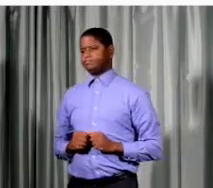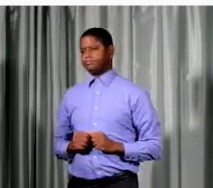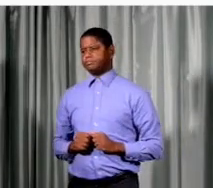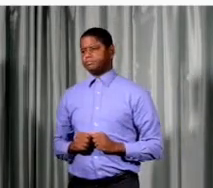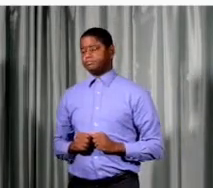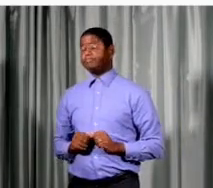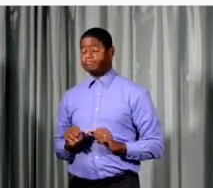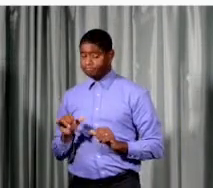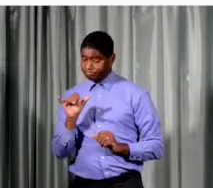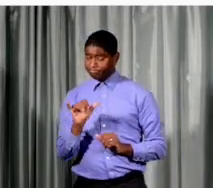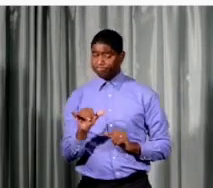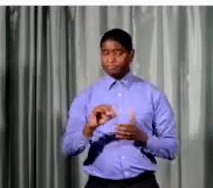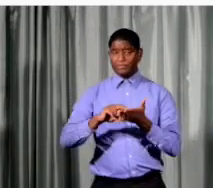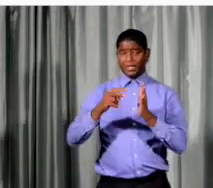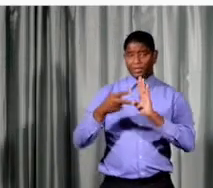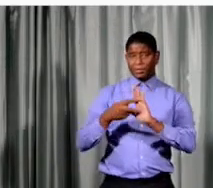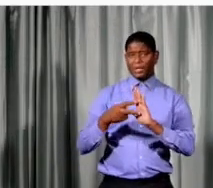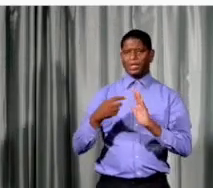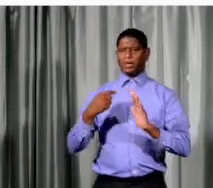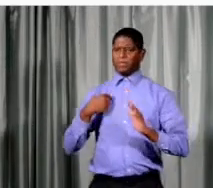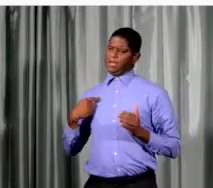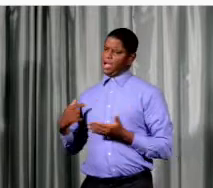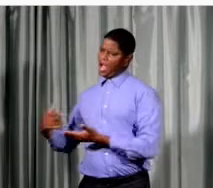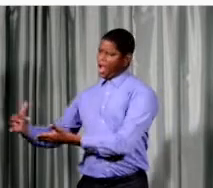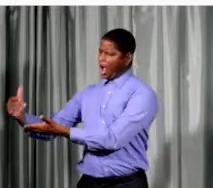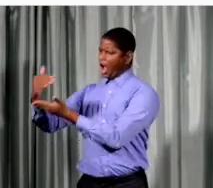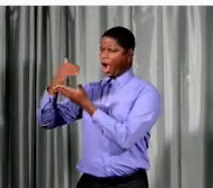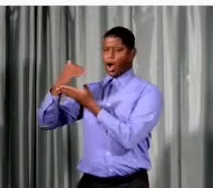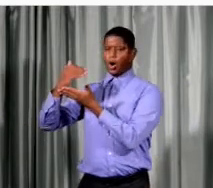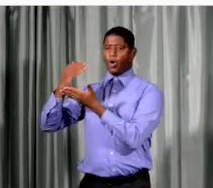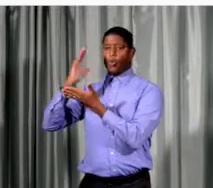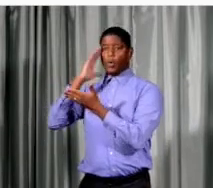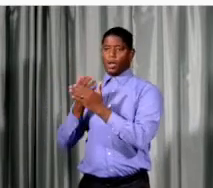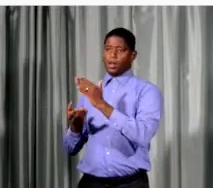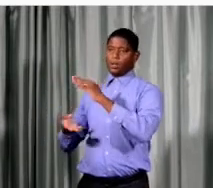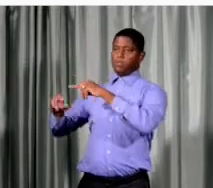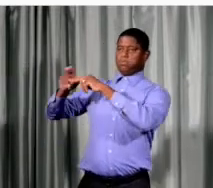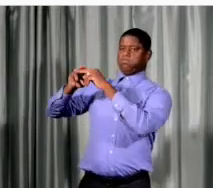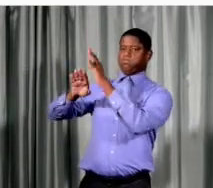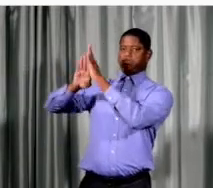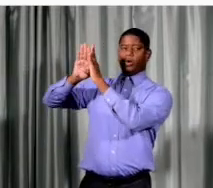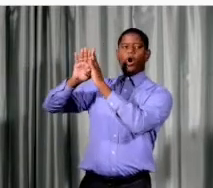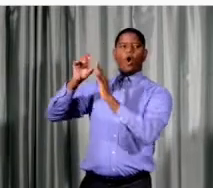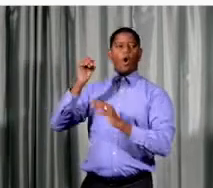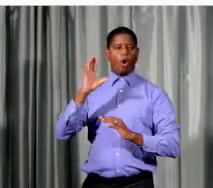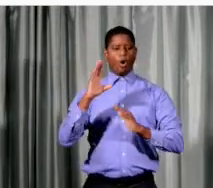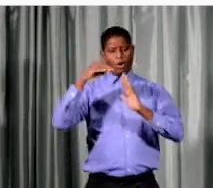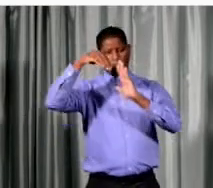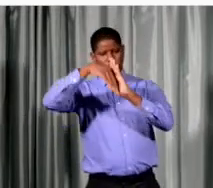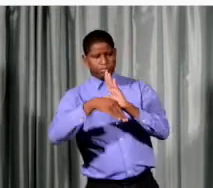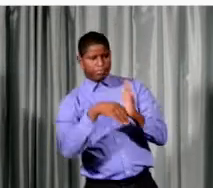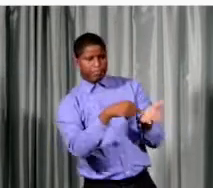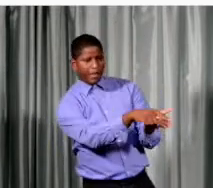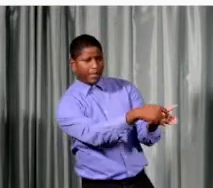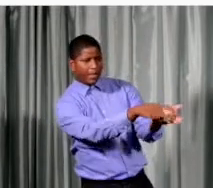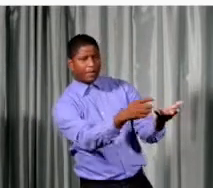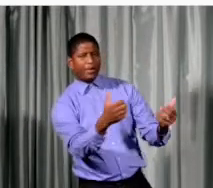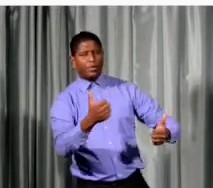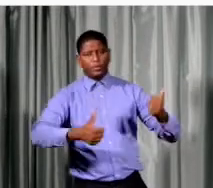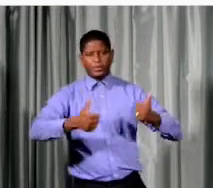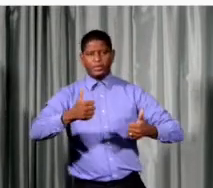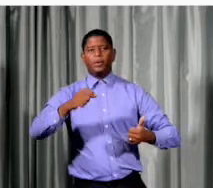Therefore, you know what your surpluses or deficits should be. You know what